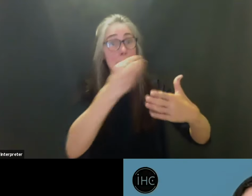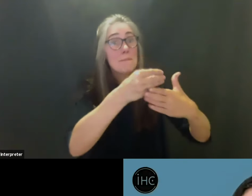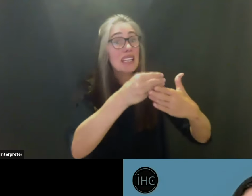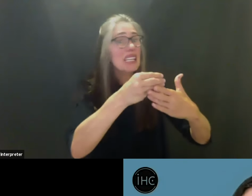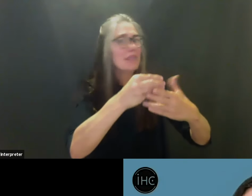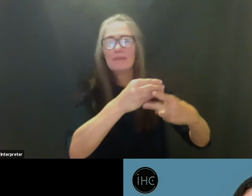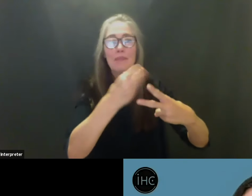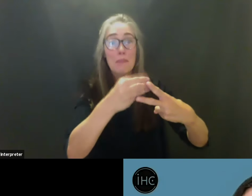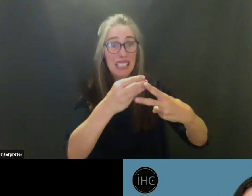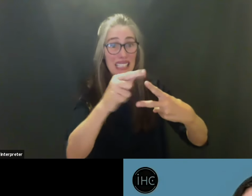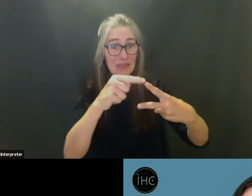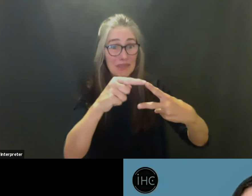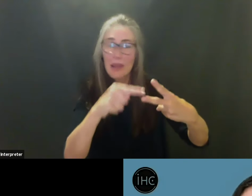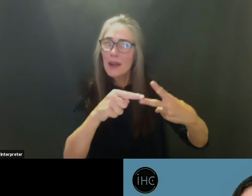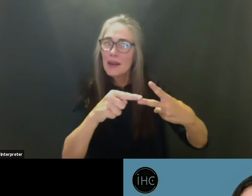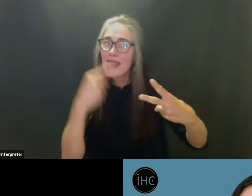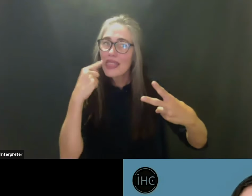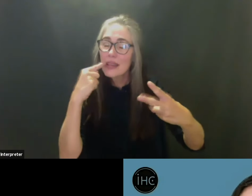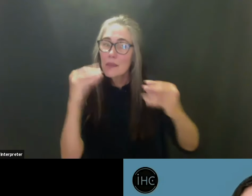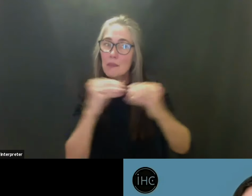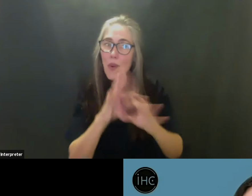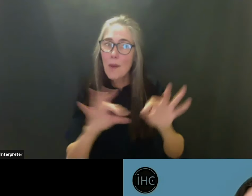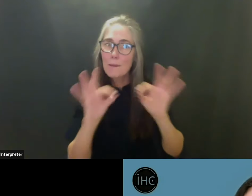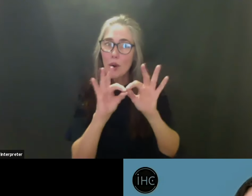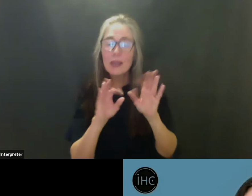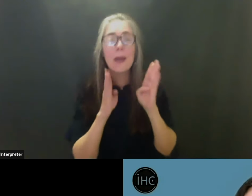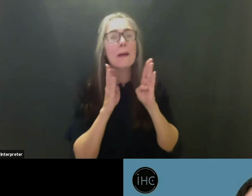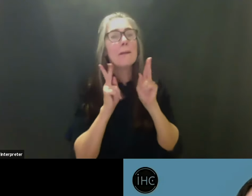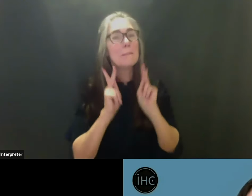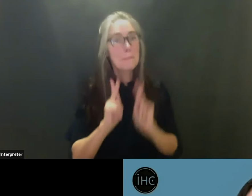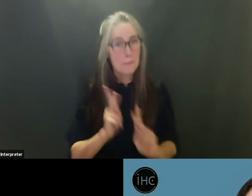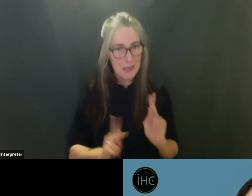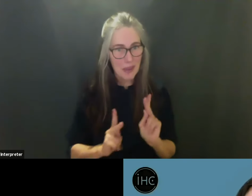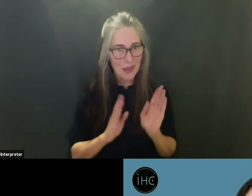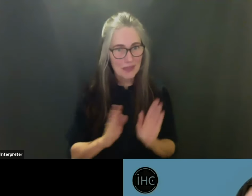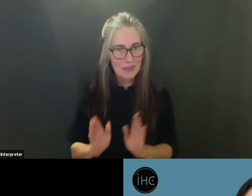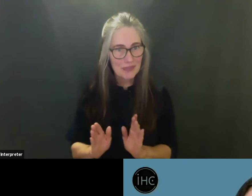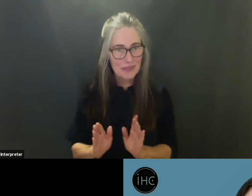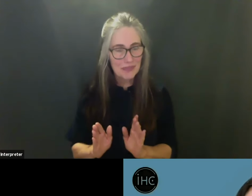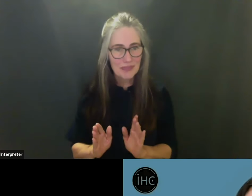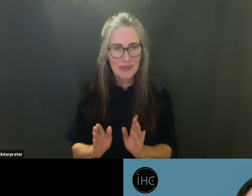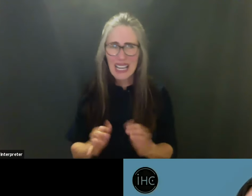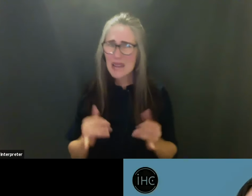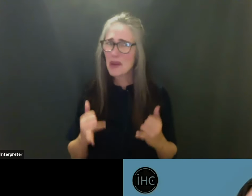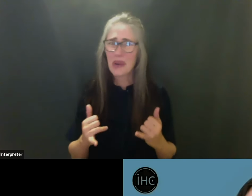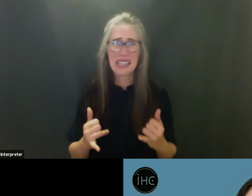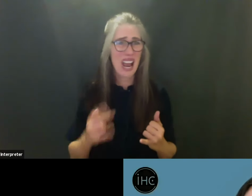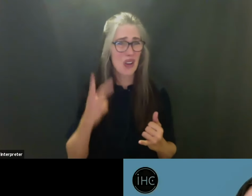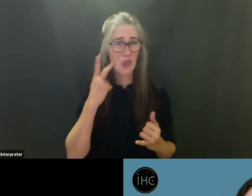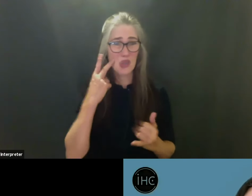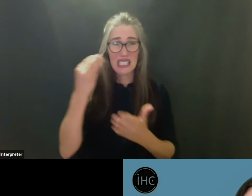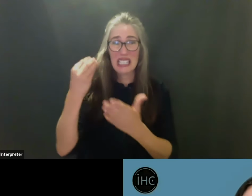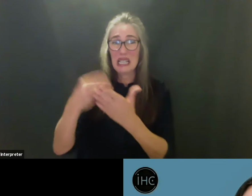um, very, very unequal society that we have, it's very difficult to prevent that money from bleeding into political